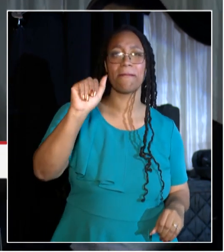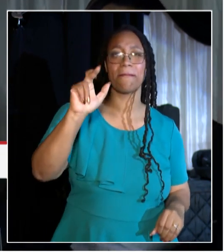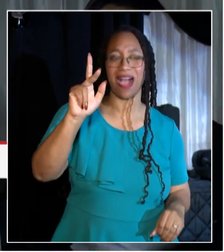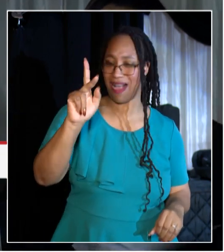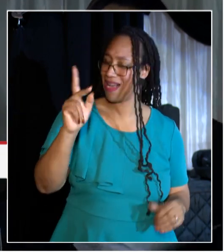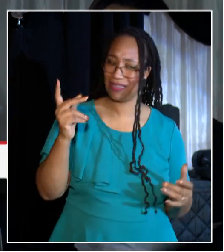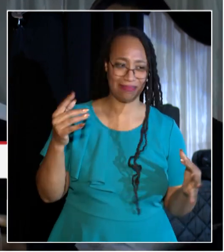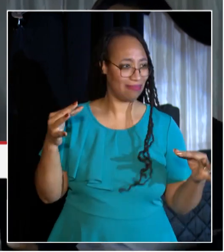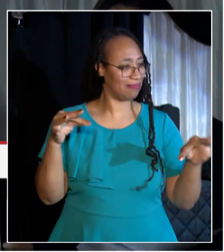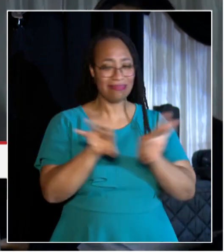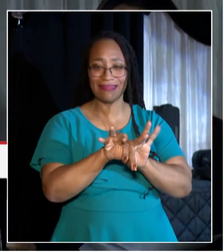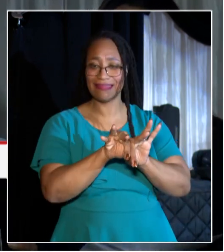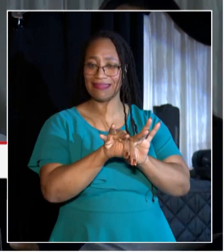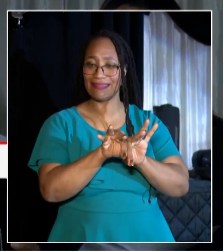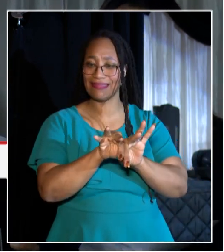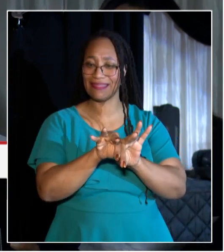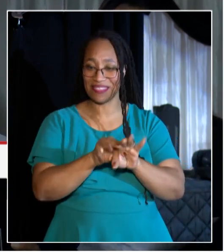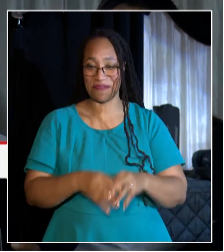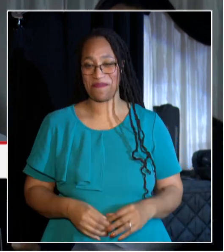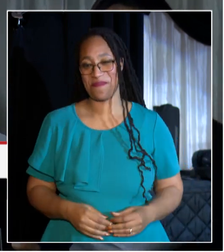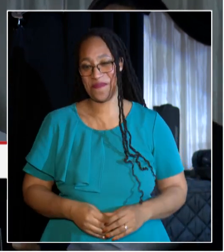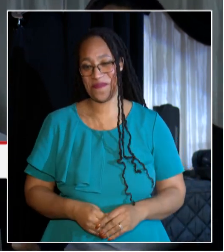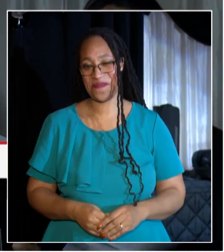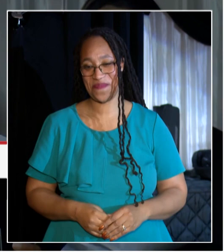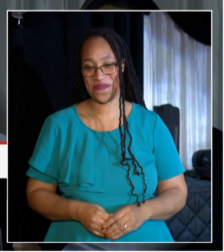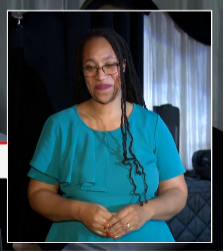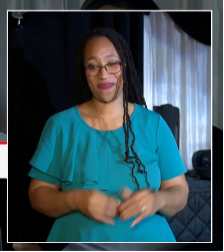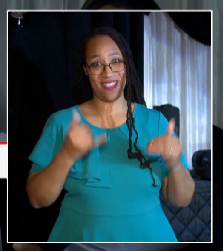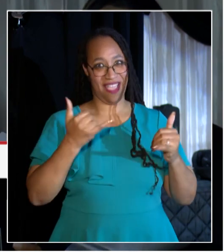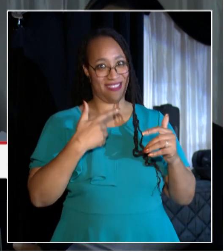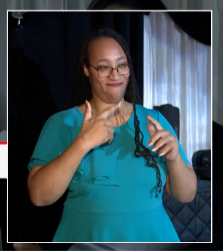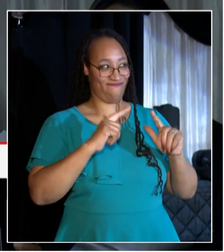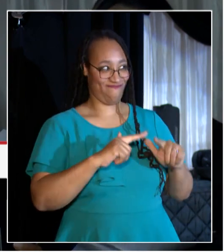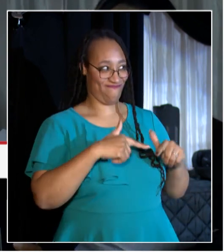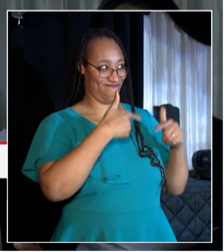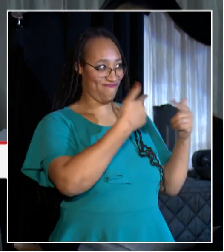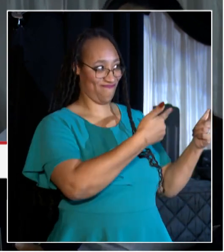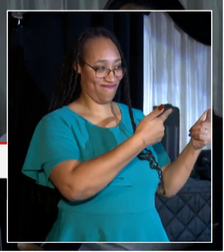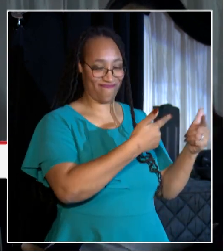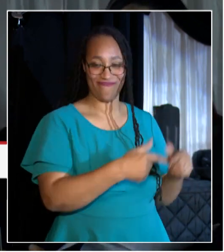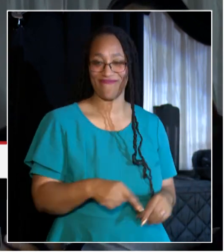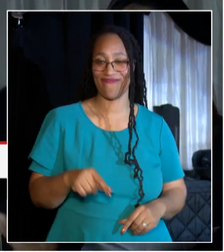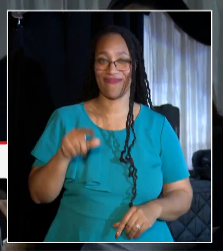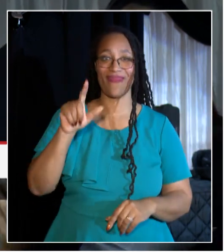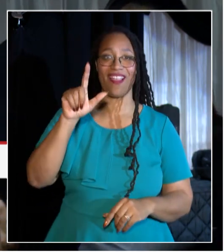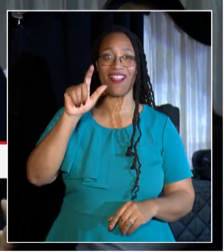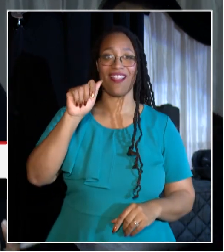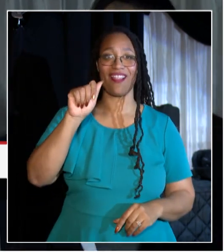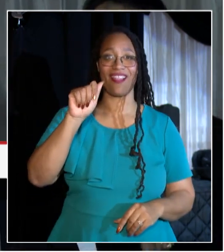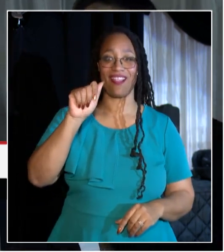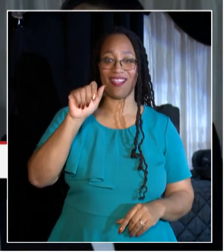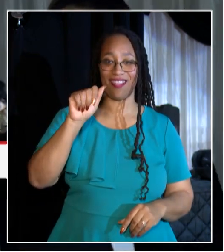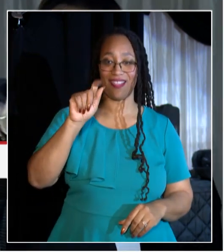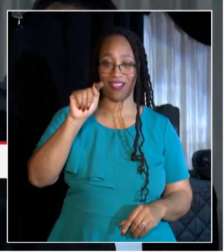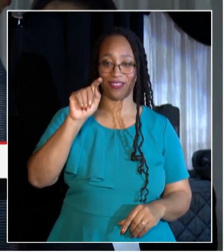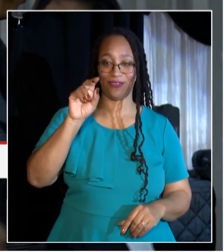Director LaToya Foster to say more about what the arts does for our economy.